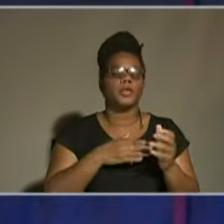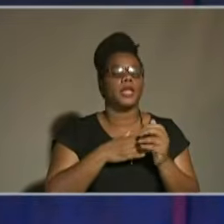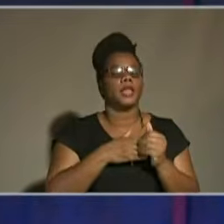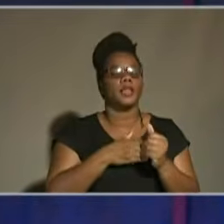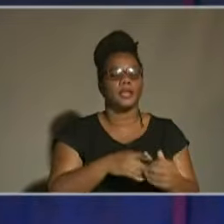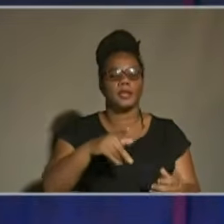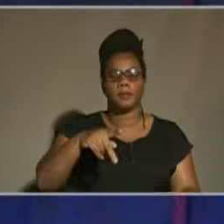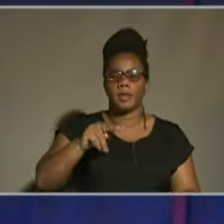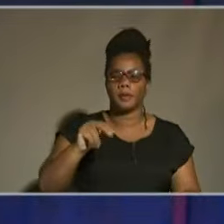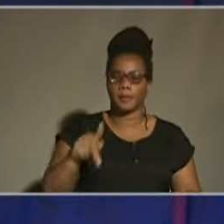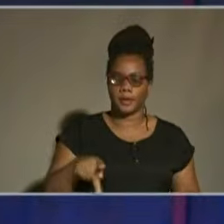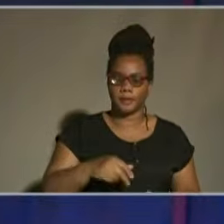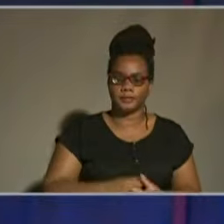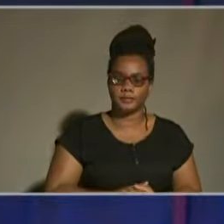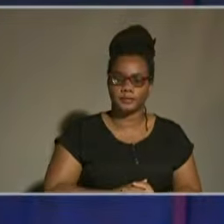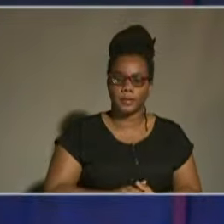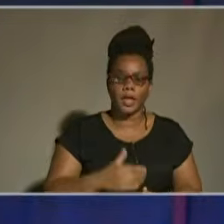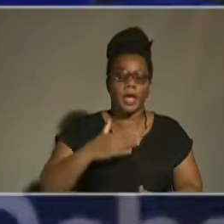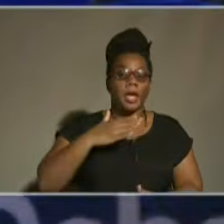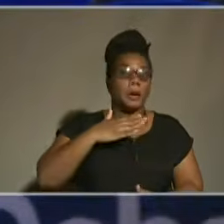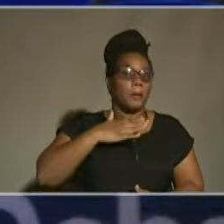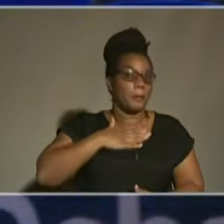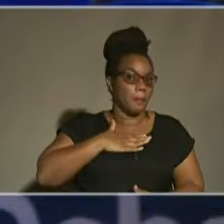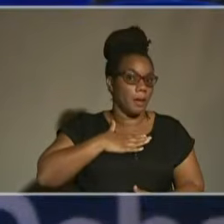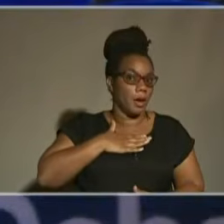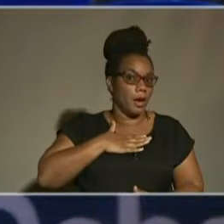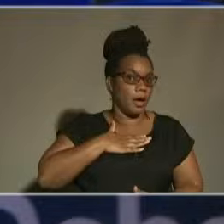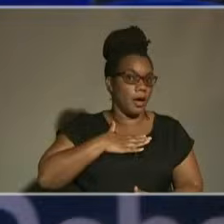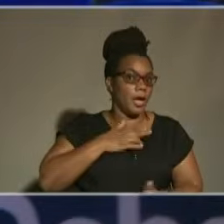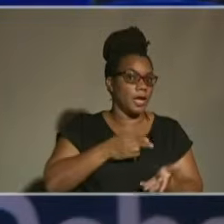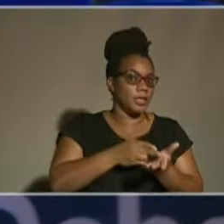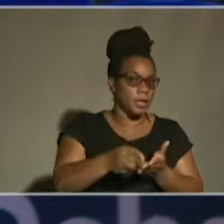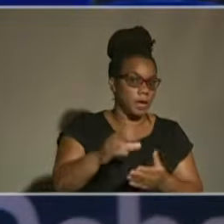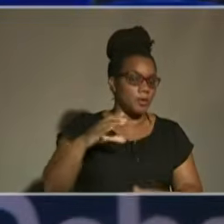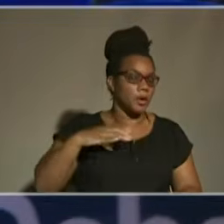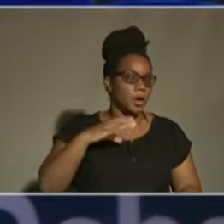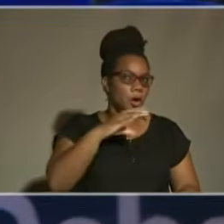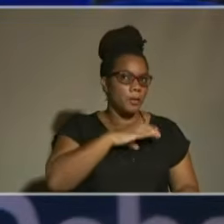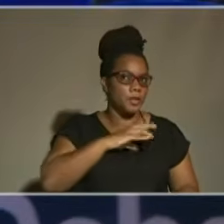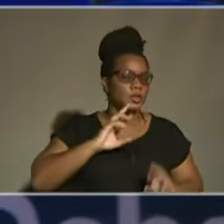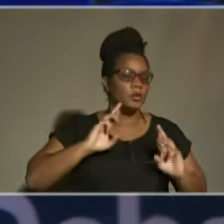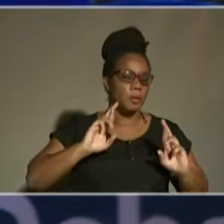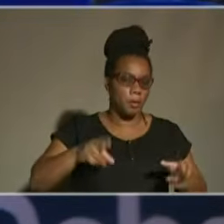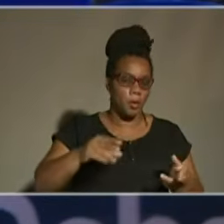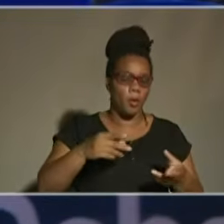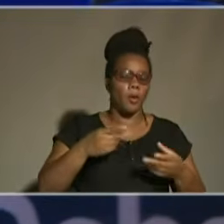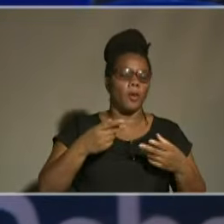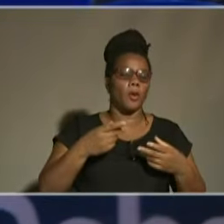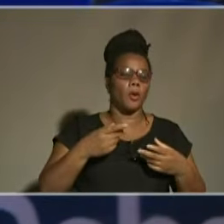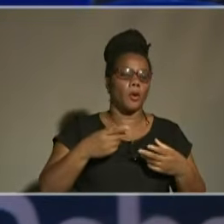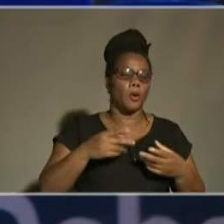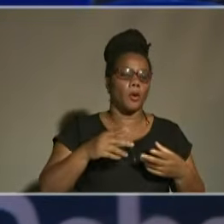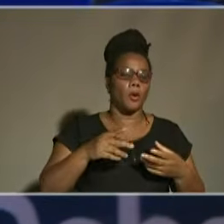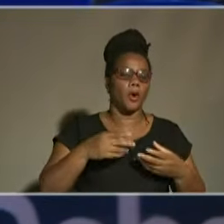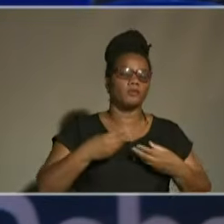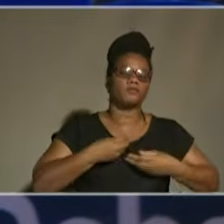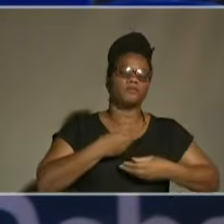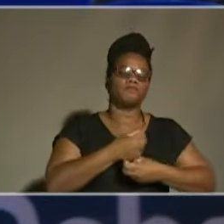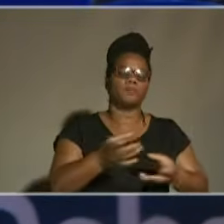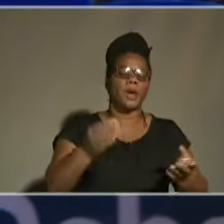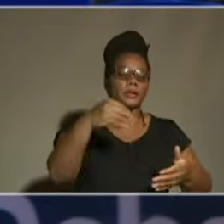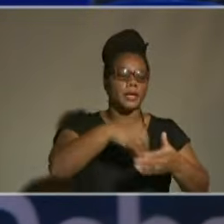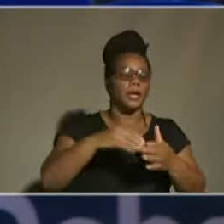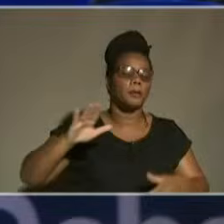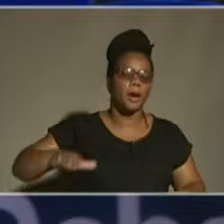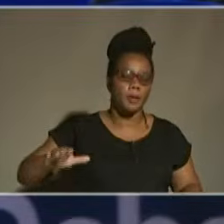opposition. In my own Integrity Commission report published in Parliament, there are no